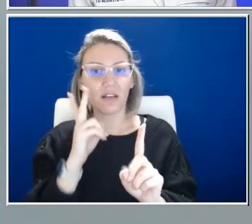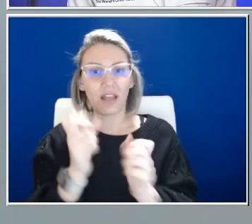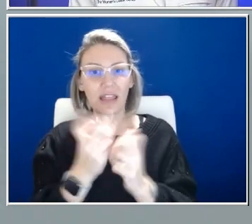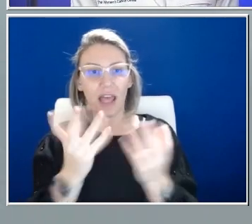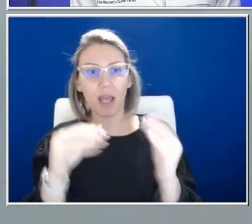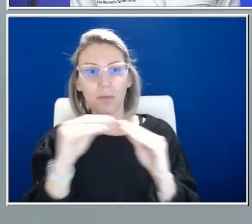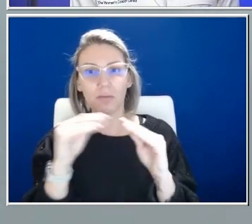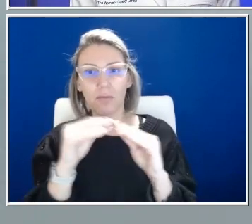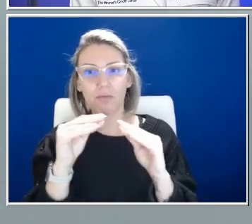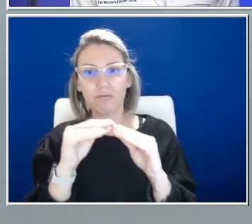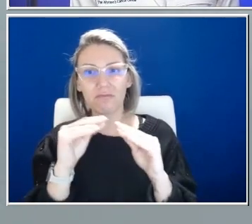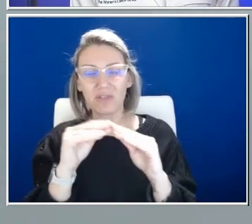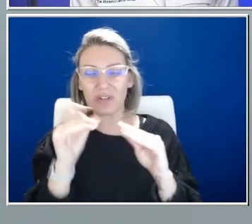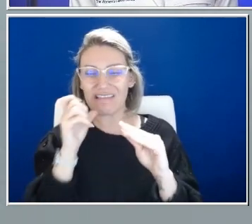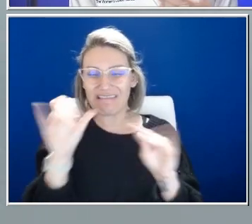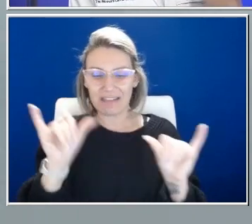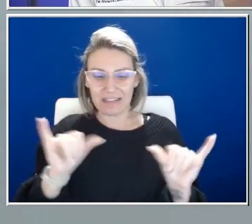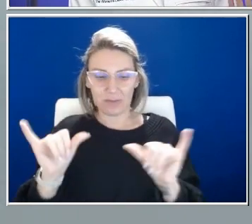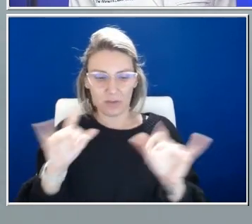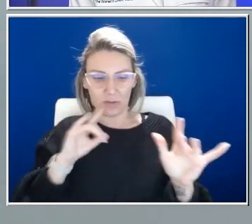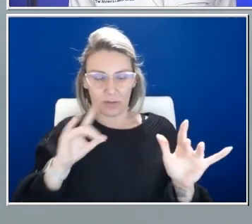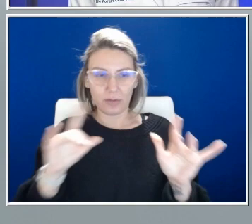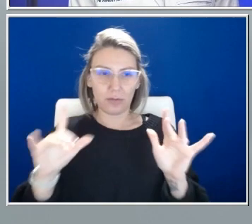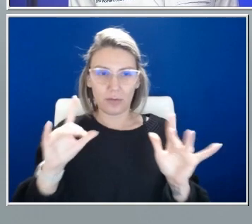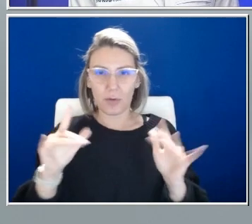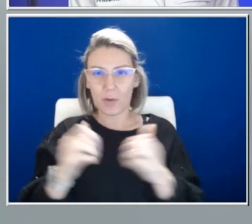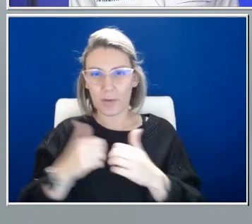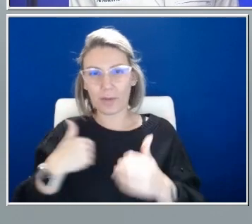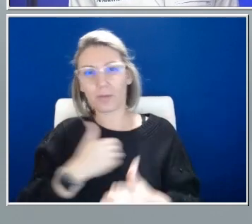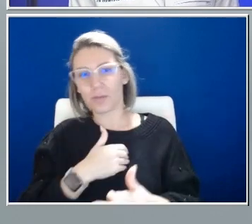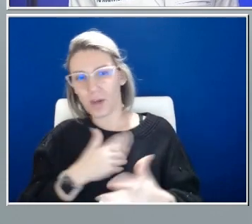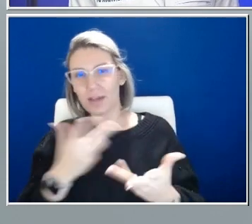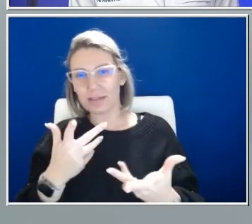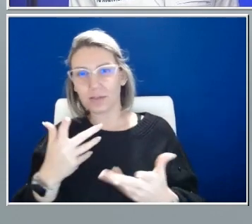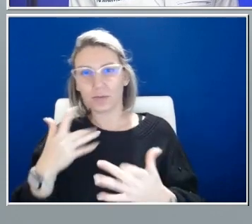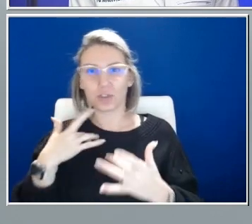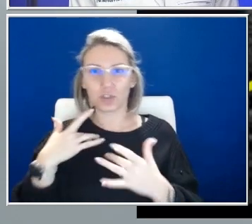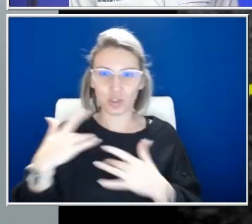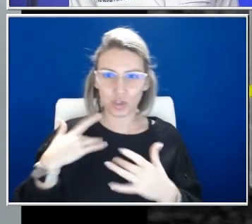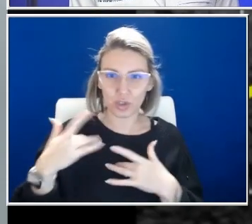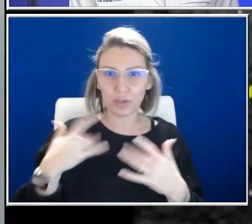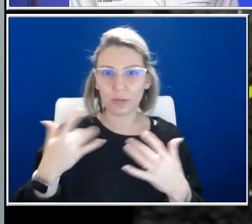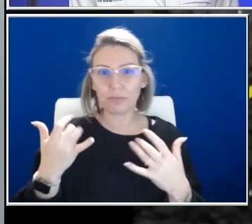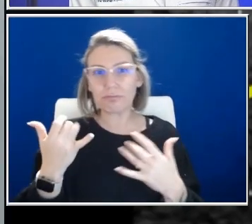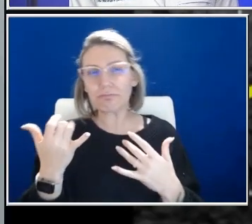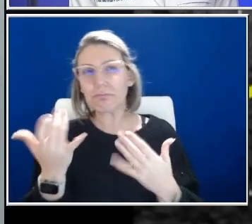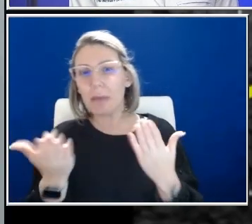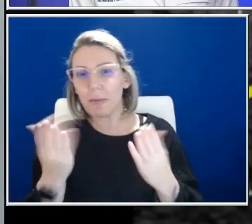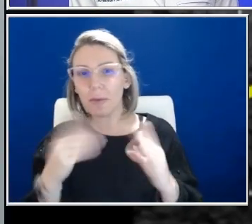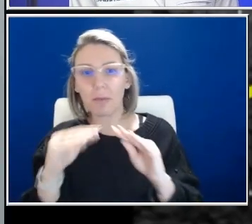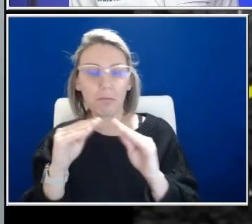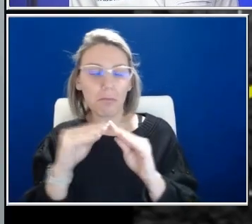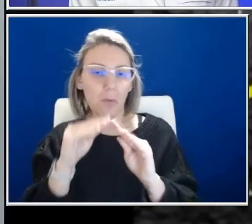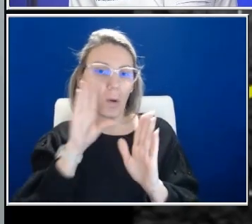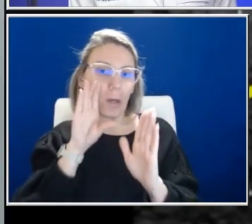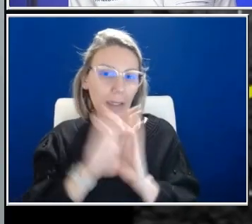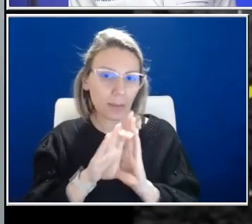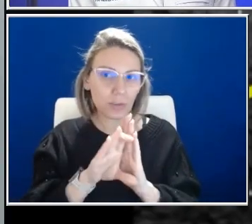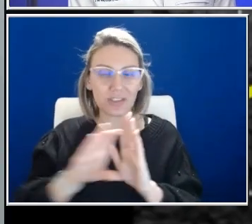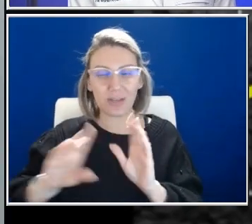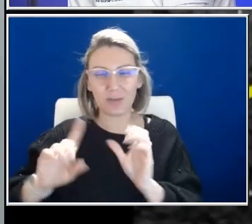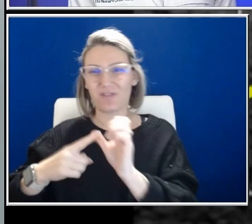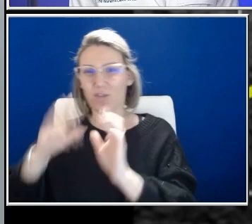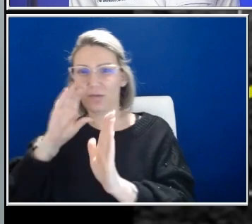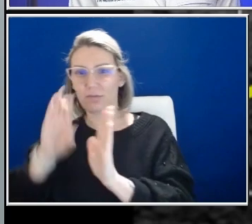within the breast that brought some concern. Said maybe we should do a little bit more imaging. So that's really what that first picture was. And then this is